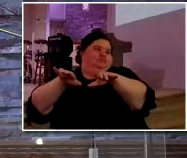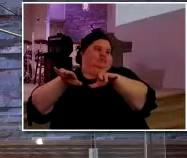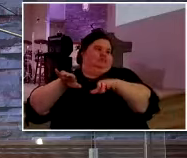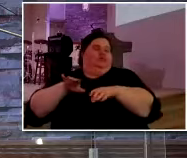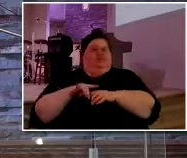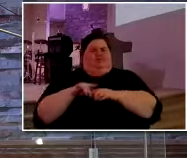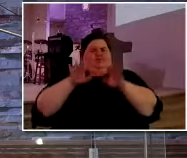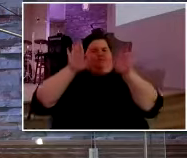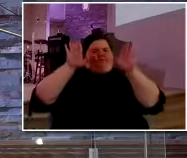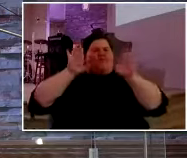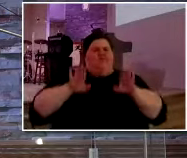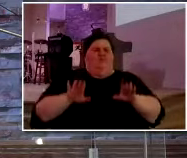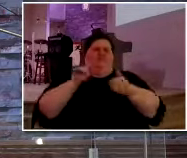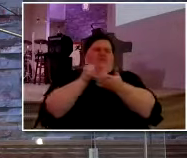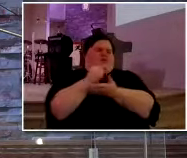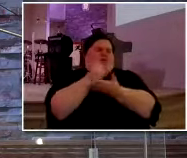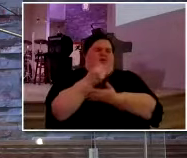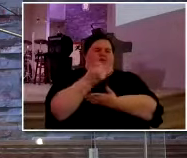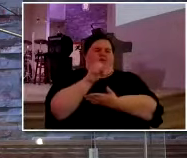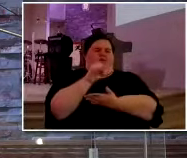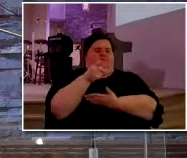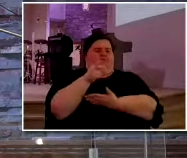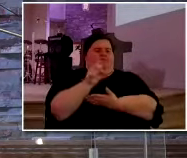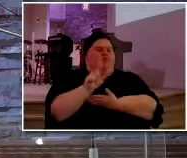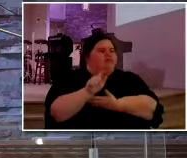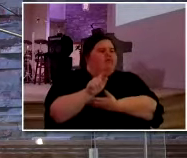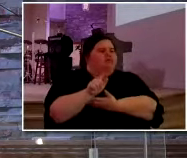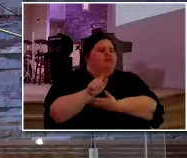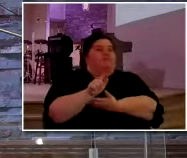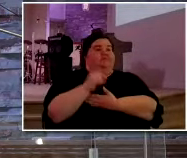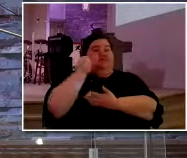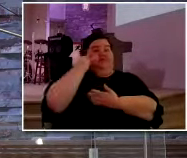gospel. See, what does believing do? It causes you to act.